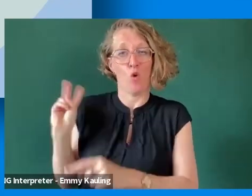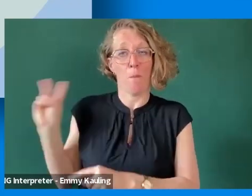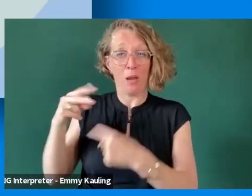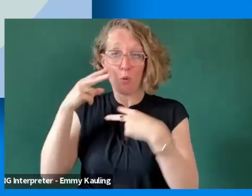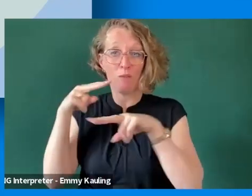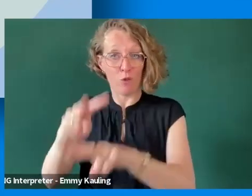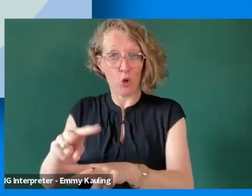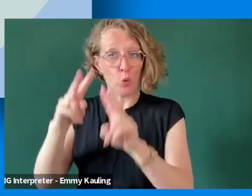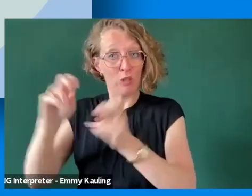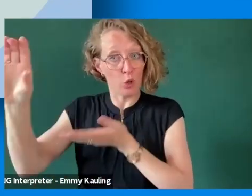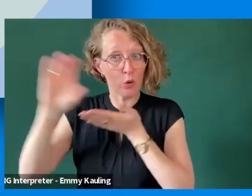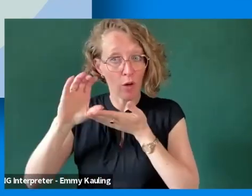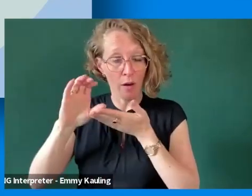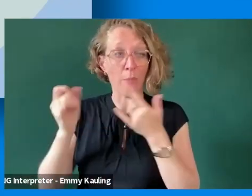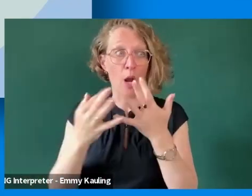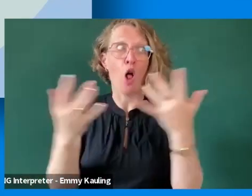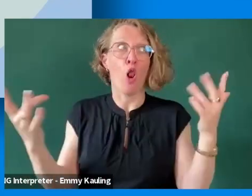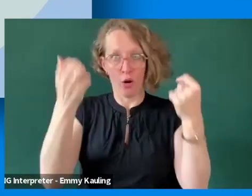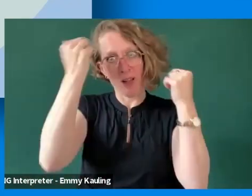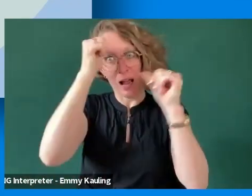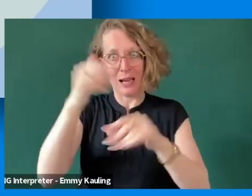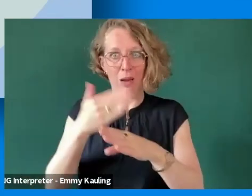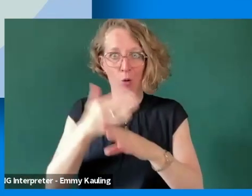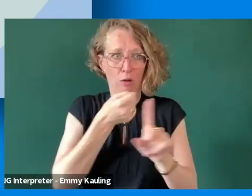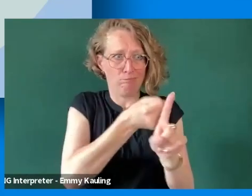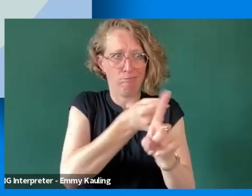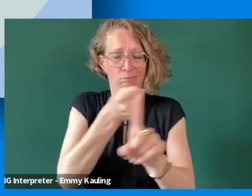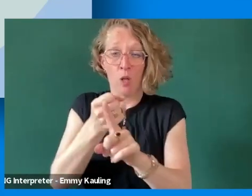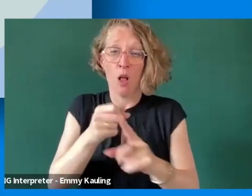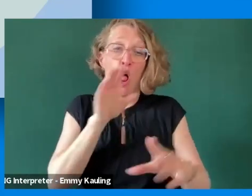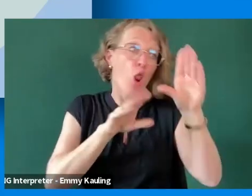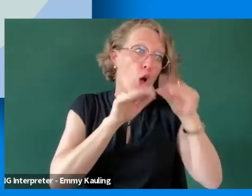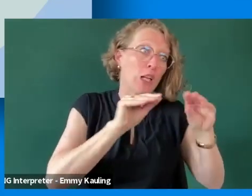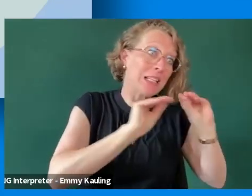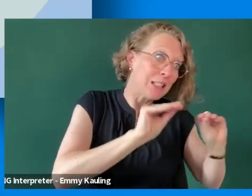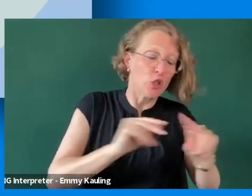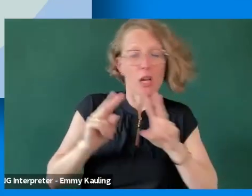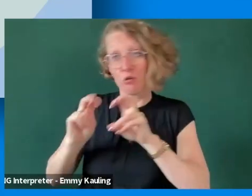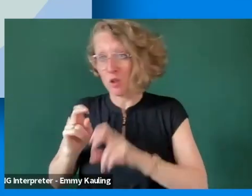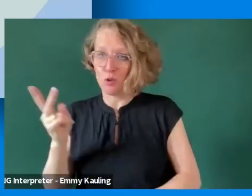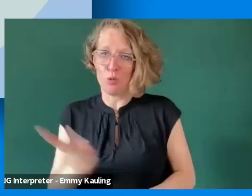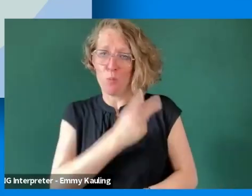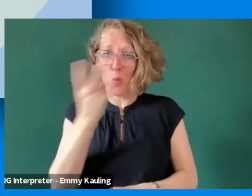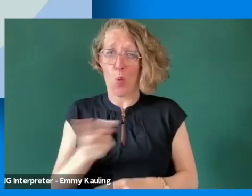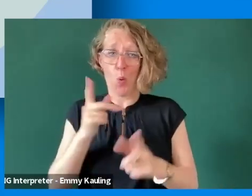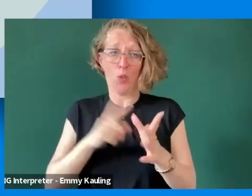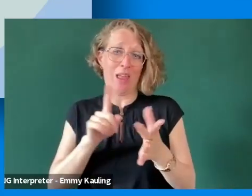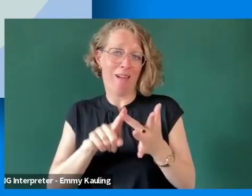funding, but actually affects lots of academic work in the learning and teaching and the research side. And of course, it